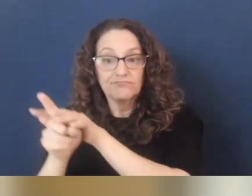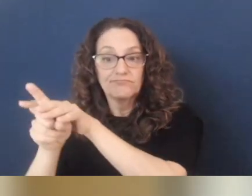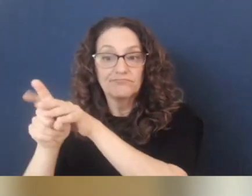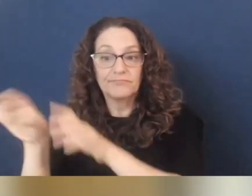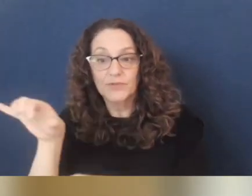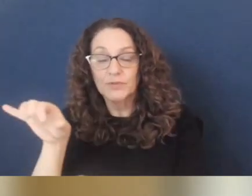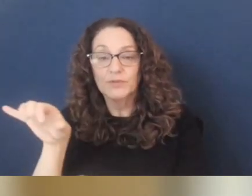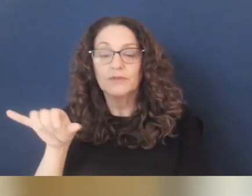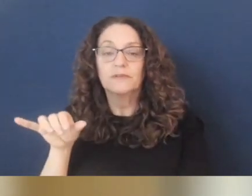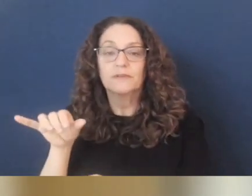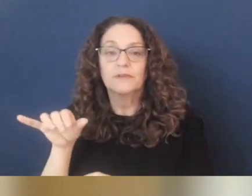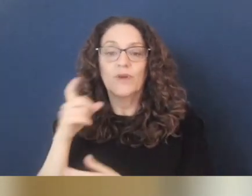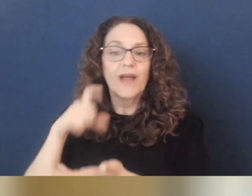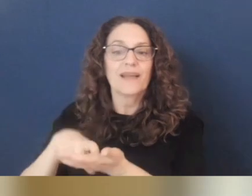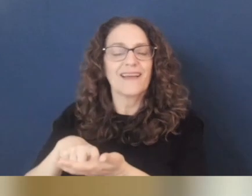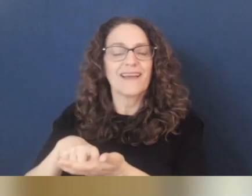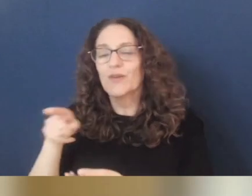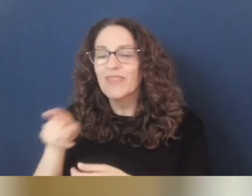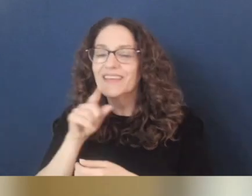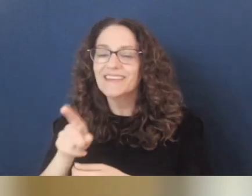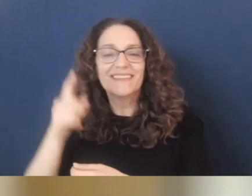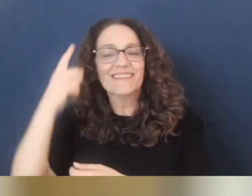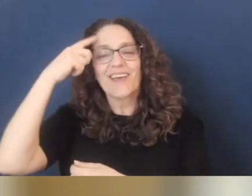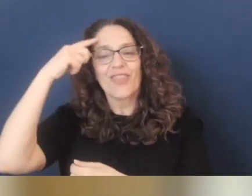recognize this is impermanent, this is a thought.